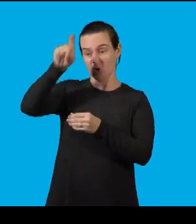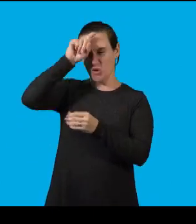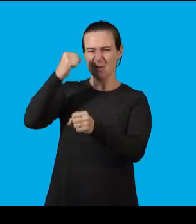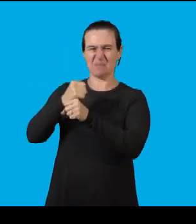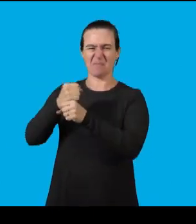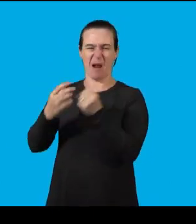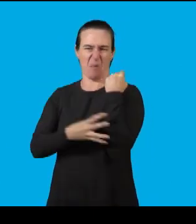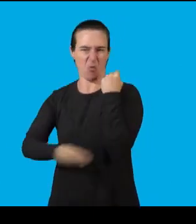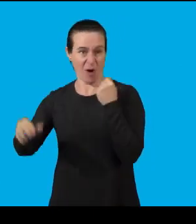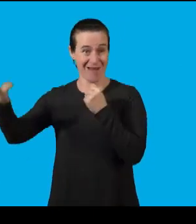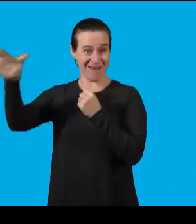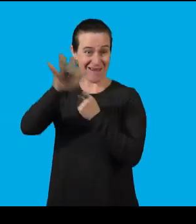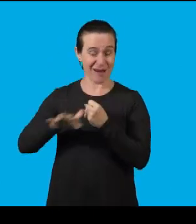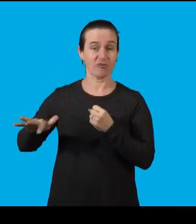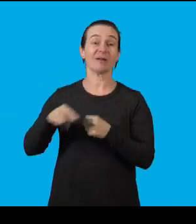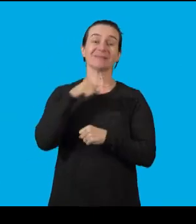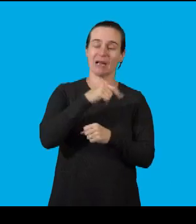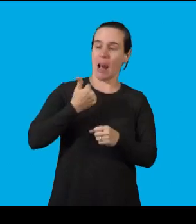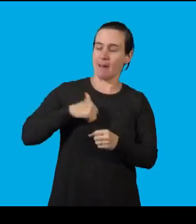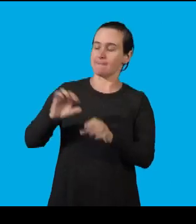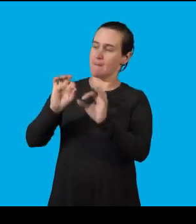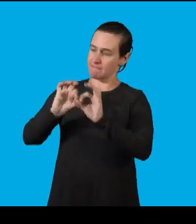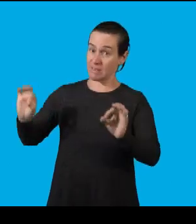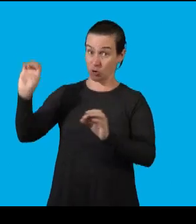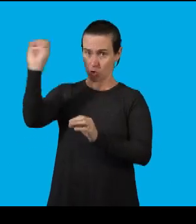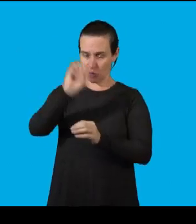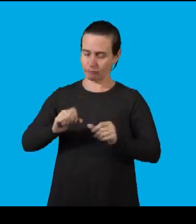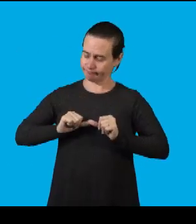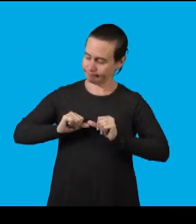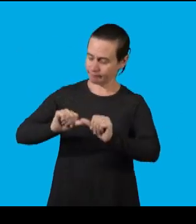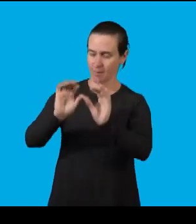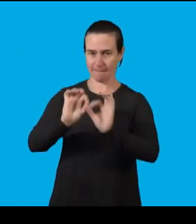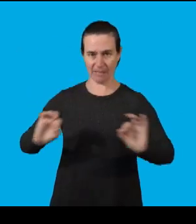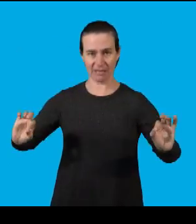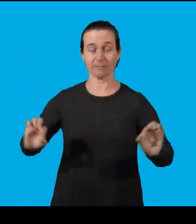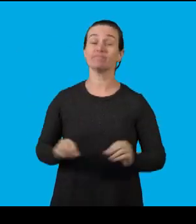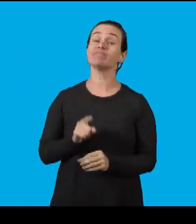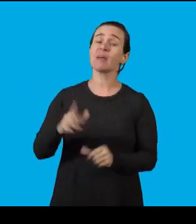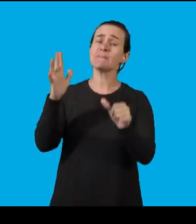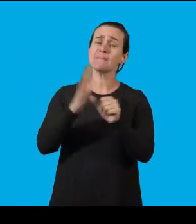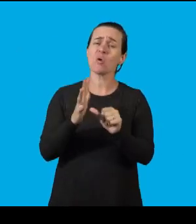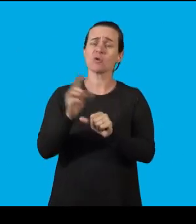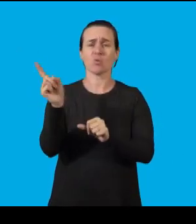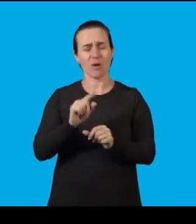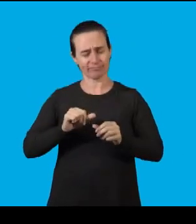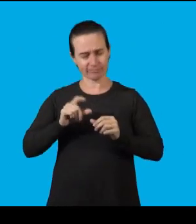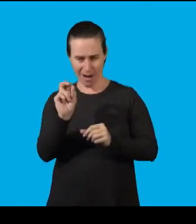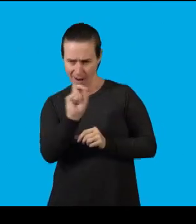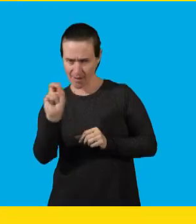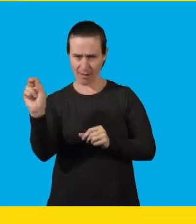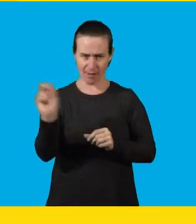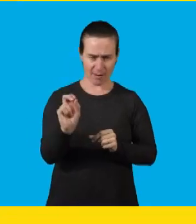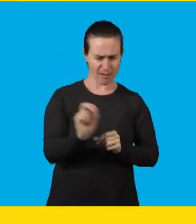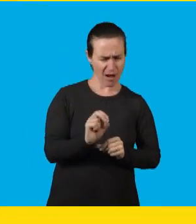to maintain peace in Europe. Okay, so remember to underline the key words. Remember